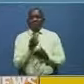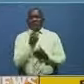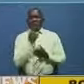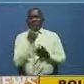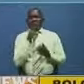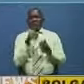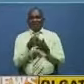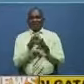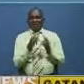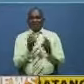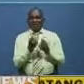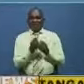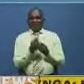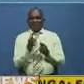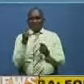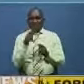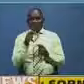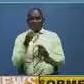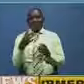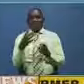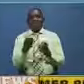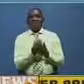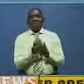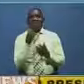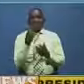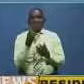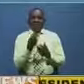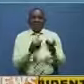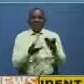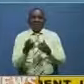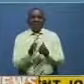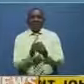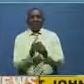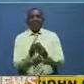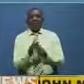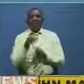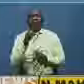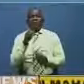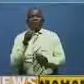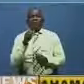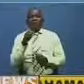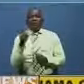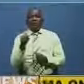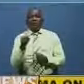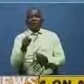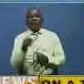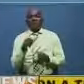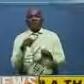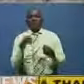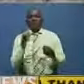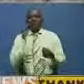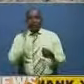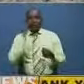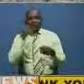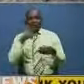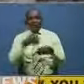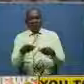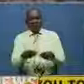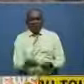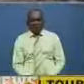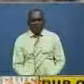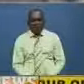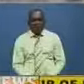high turnover. GBC News' Clam Lano has interacted with the Domnase onion sellers.